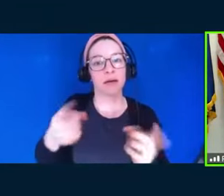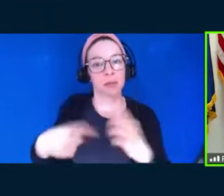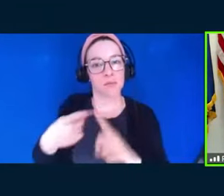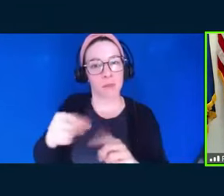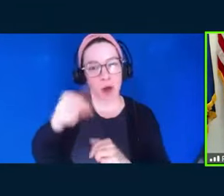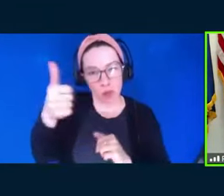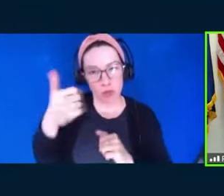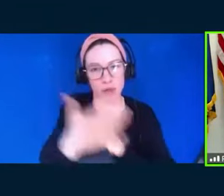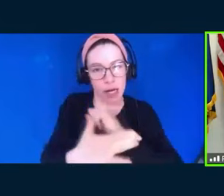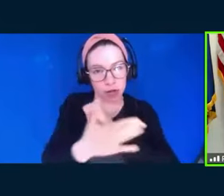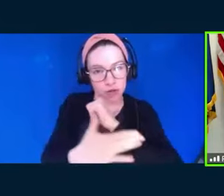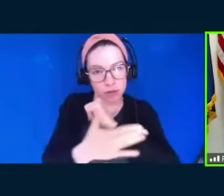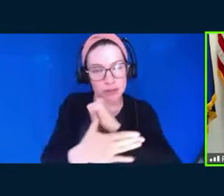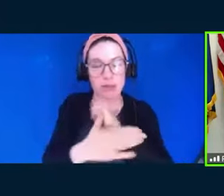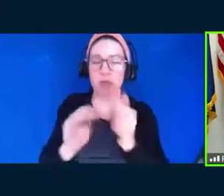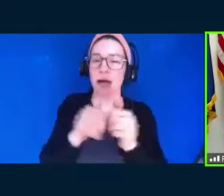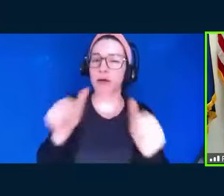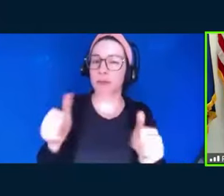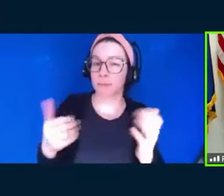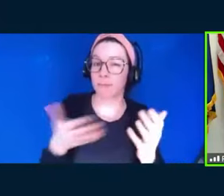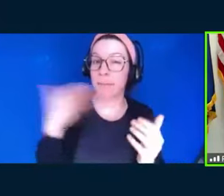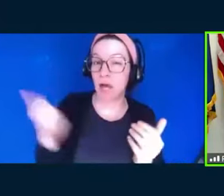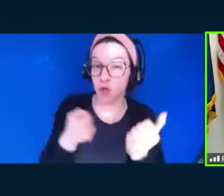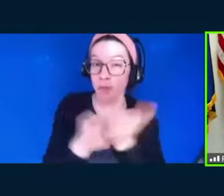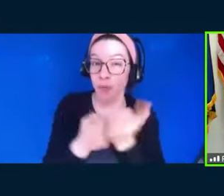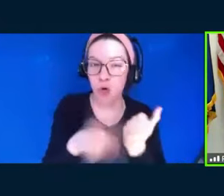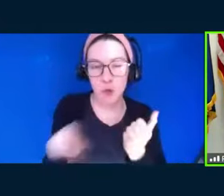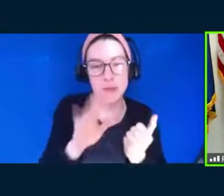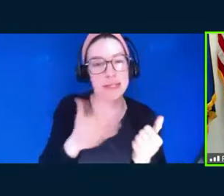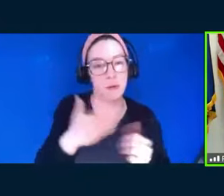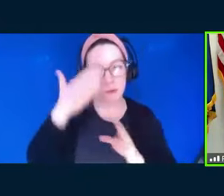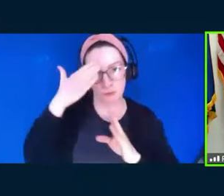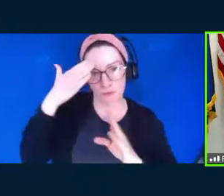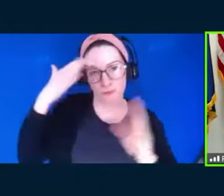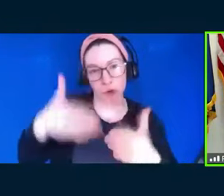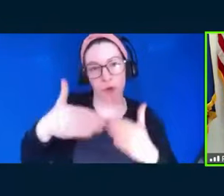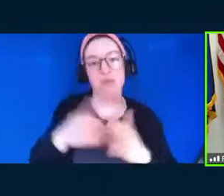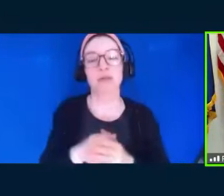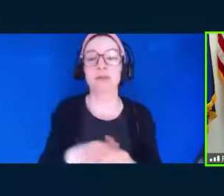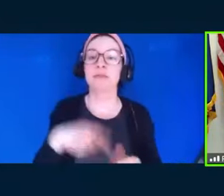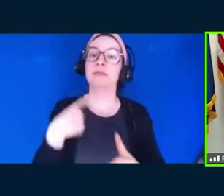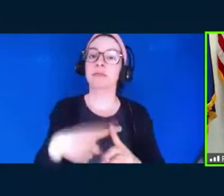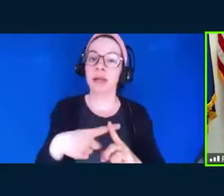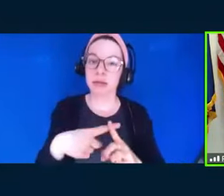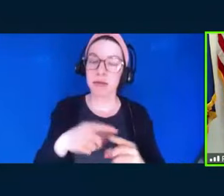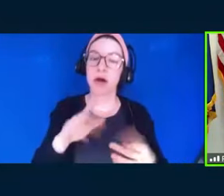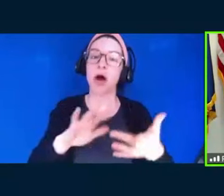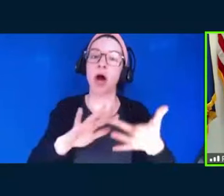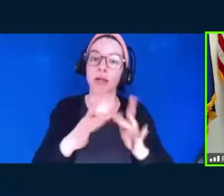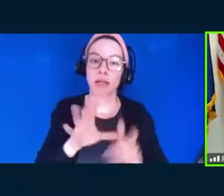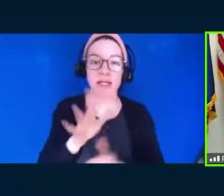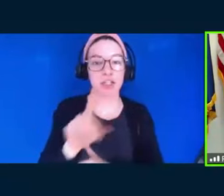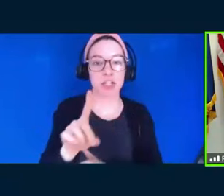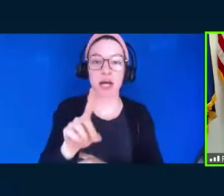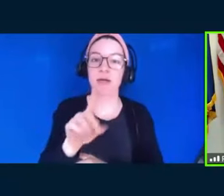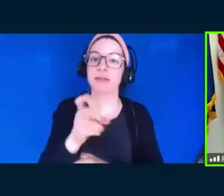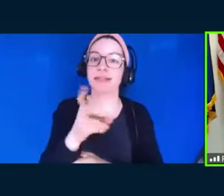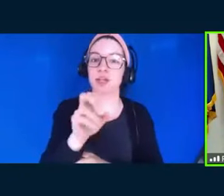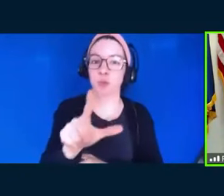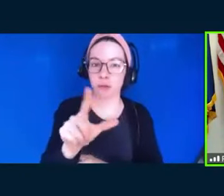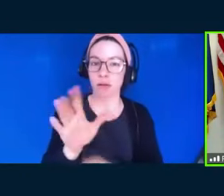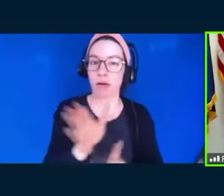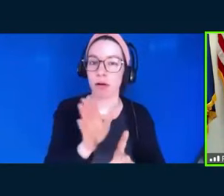how we can do a better job to support you. We also have the Faith Council focus on combating online child sexual abuse and exploitation. This